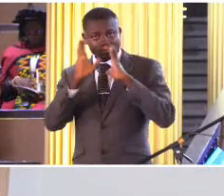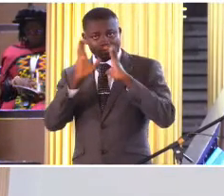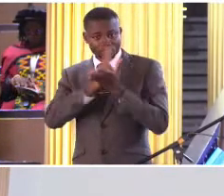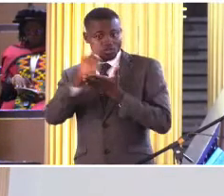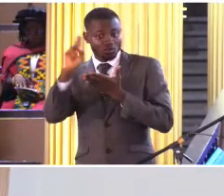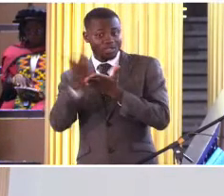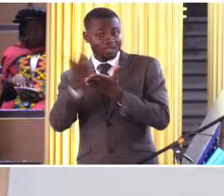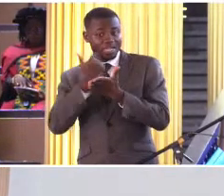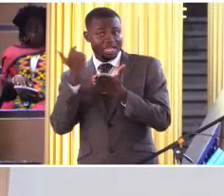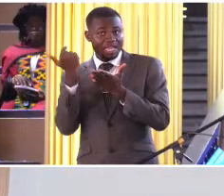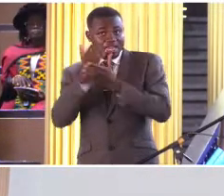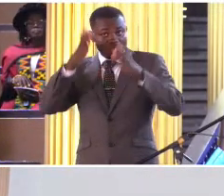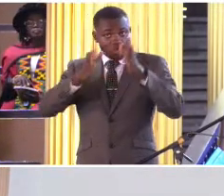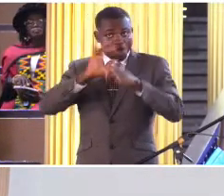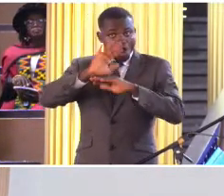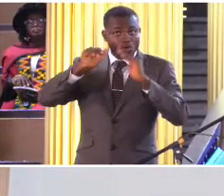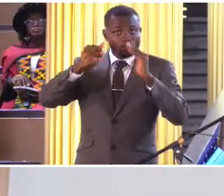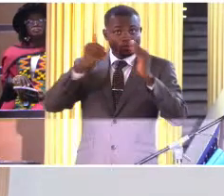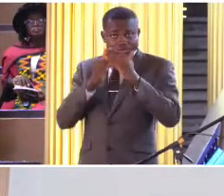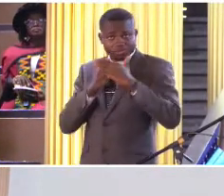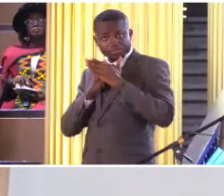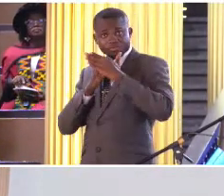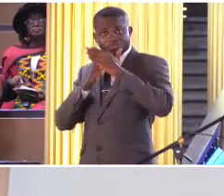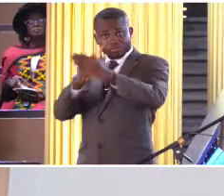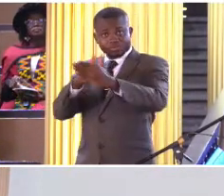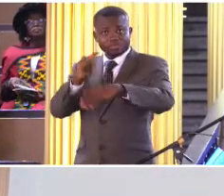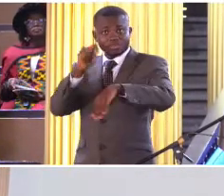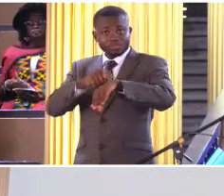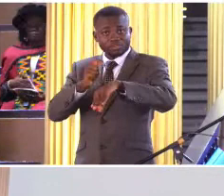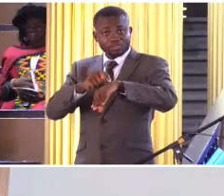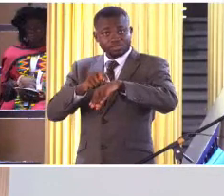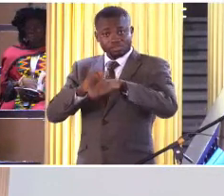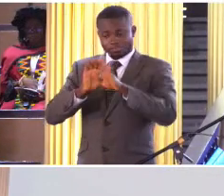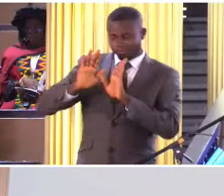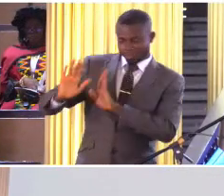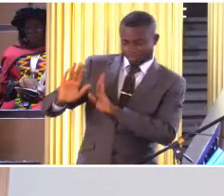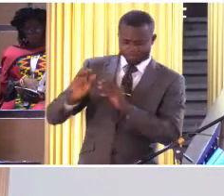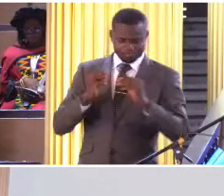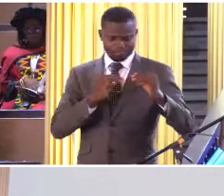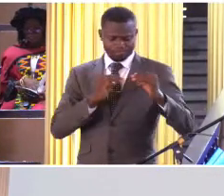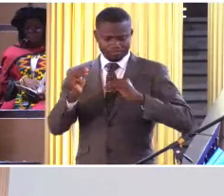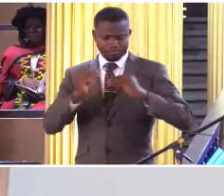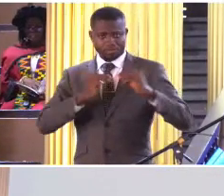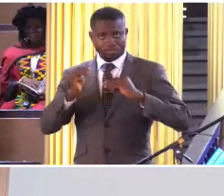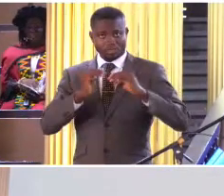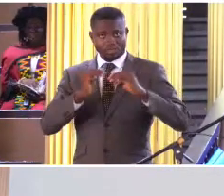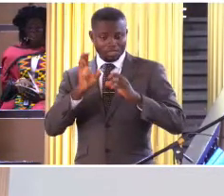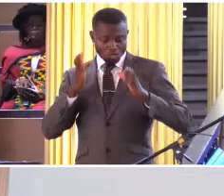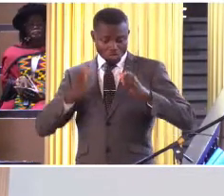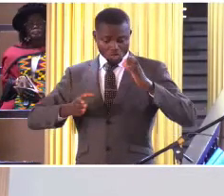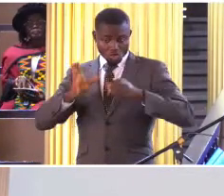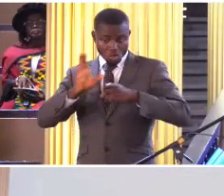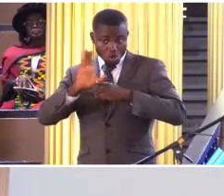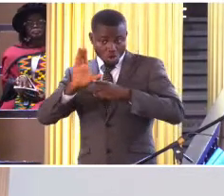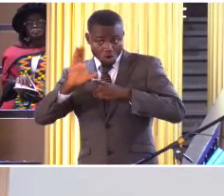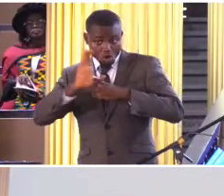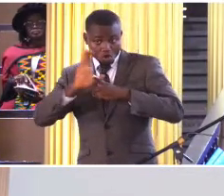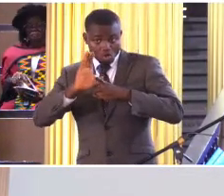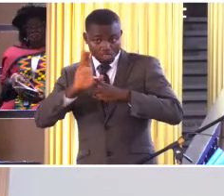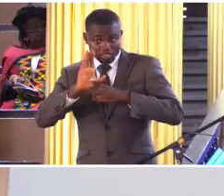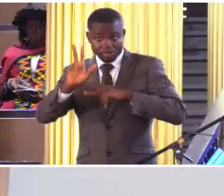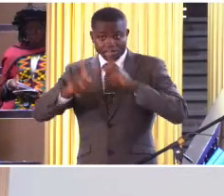Directorate, leading to a 2-day seminar on injury prevention and management for coaches and athletes in